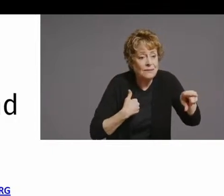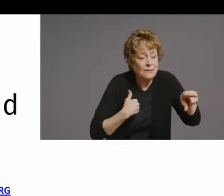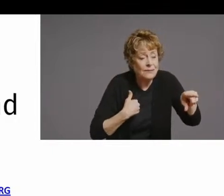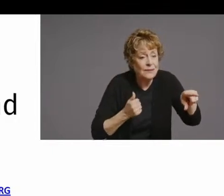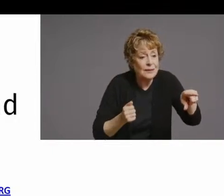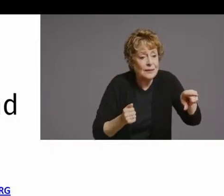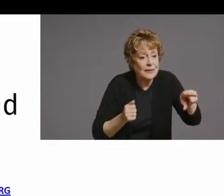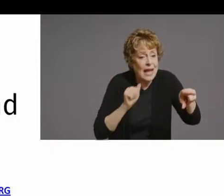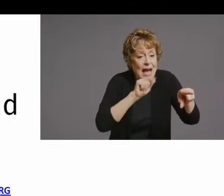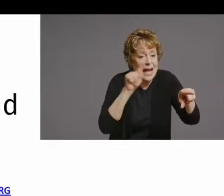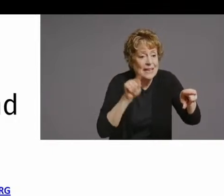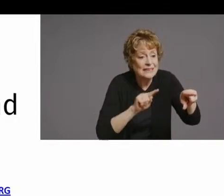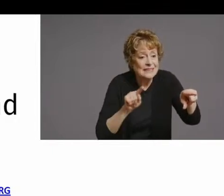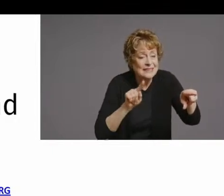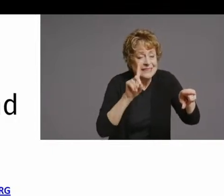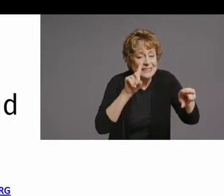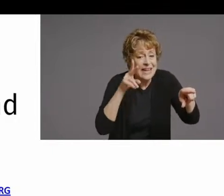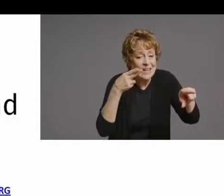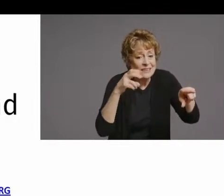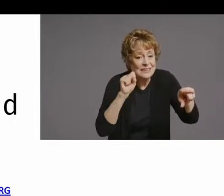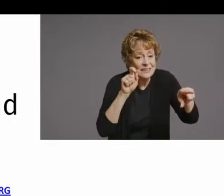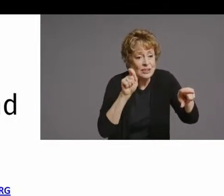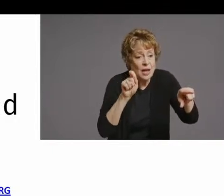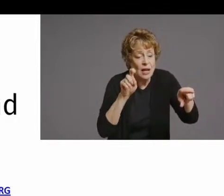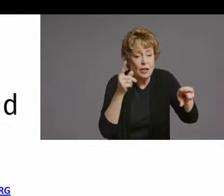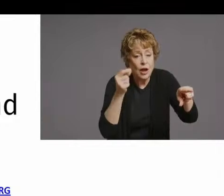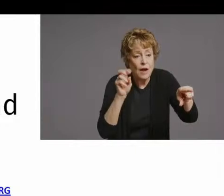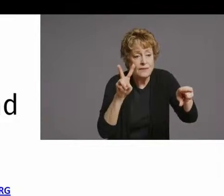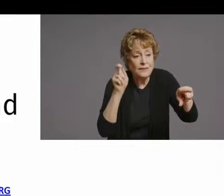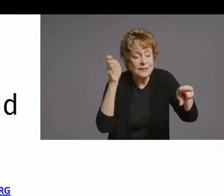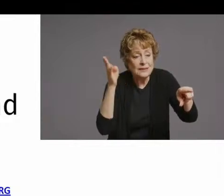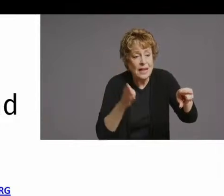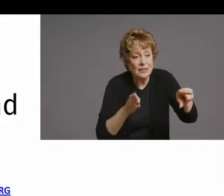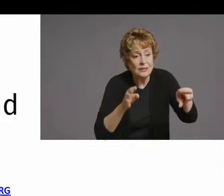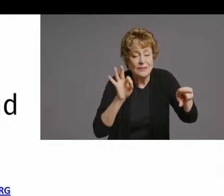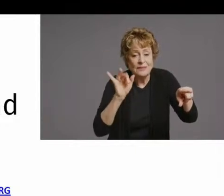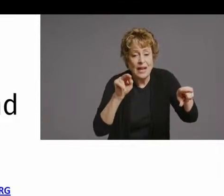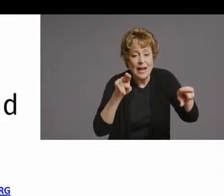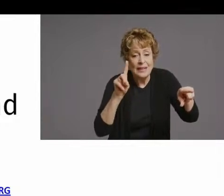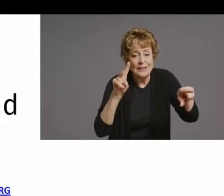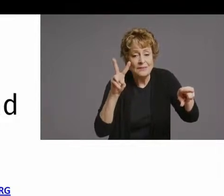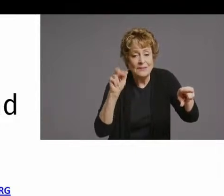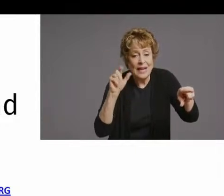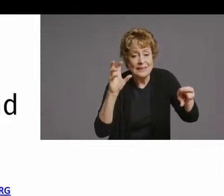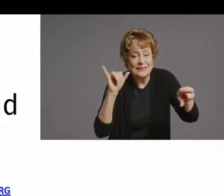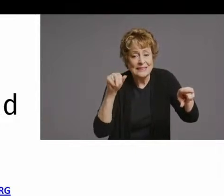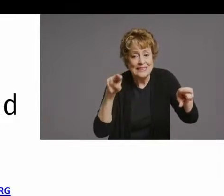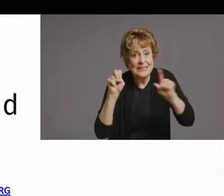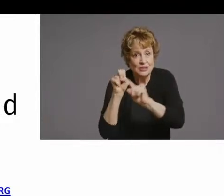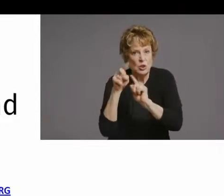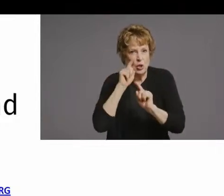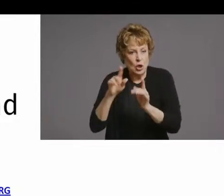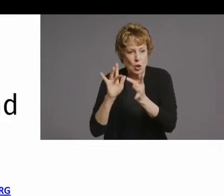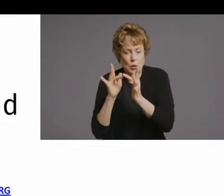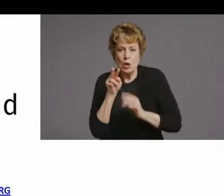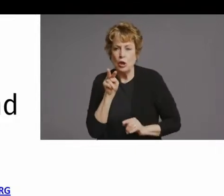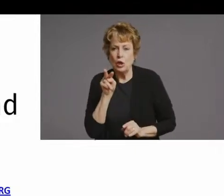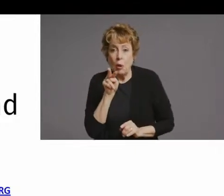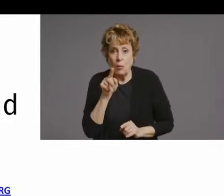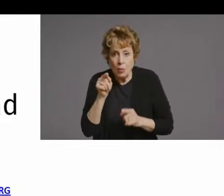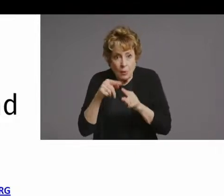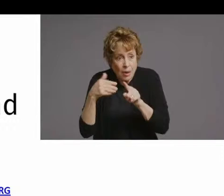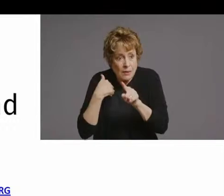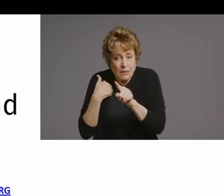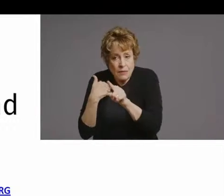azdhs.gov/findvaccine. We are working with them. However, you do need to go to their pharmacy-specific website to schedule an